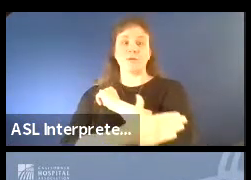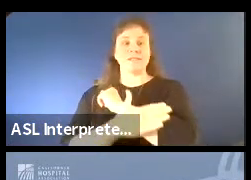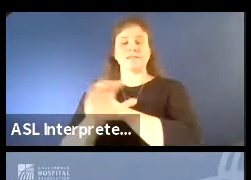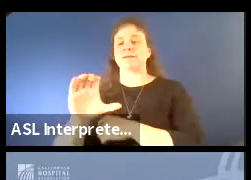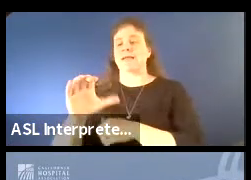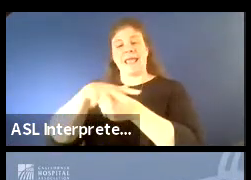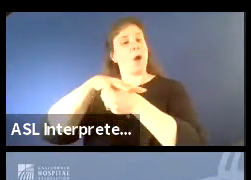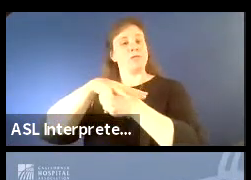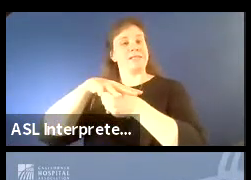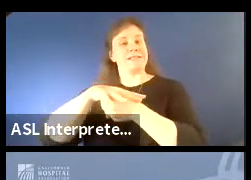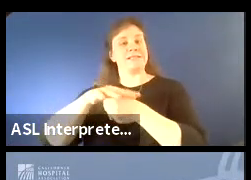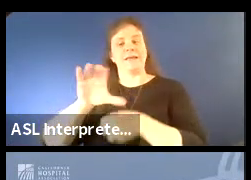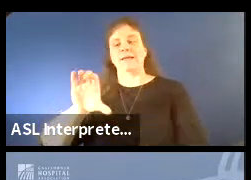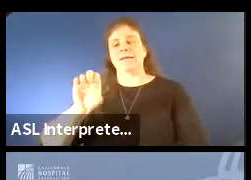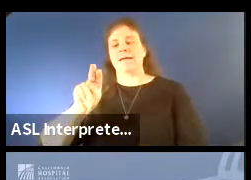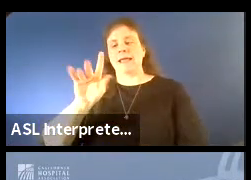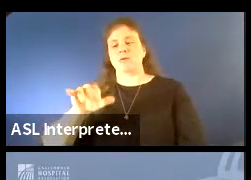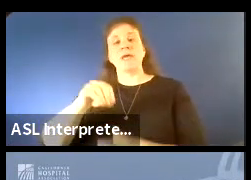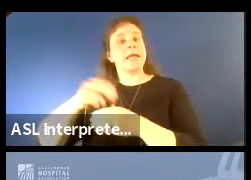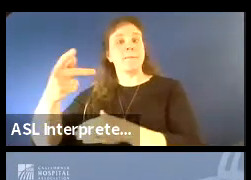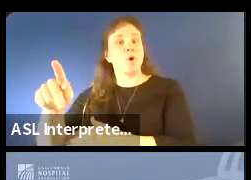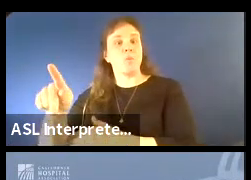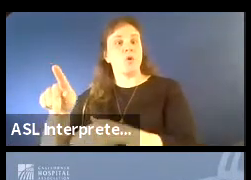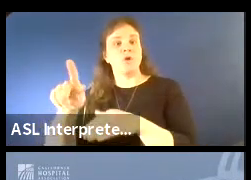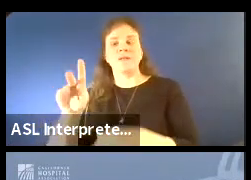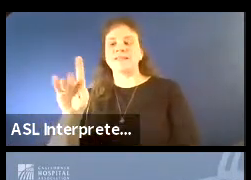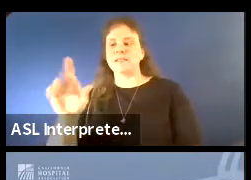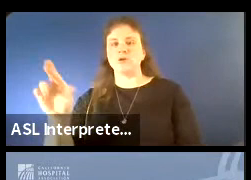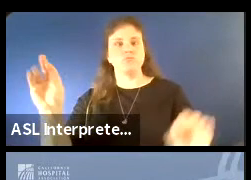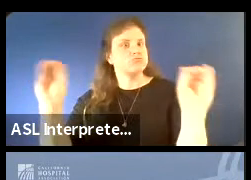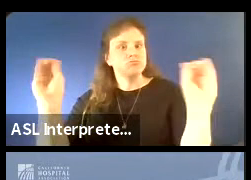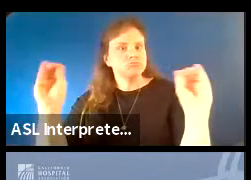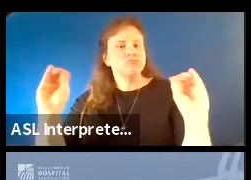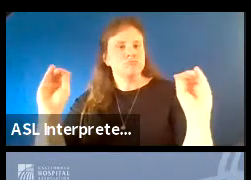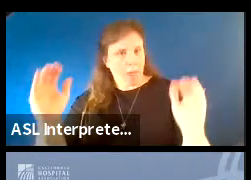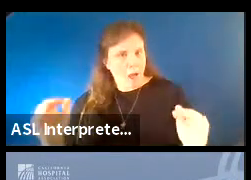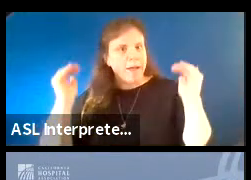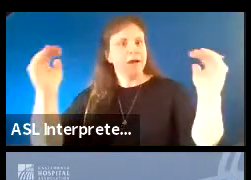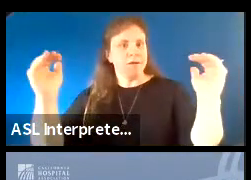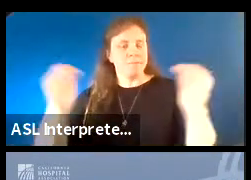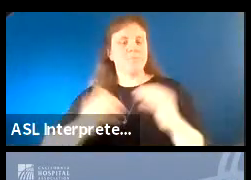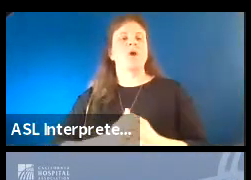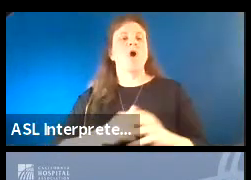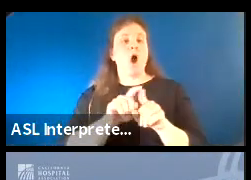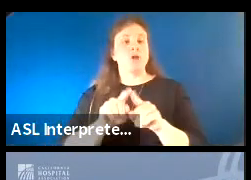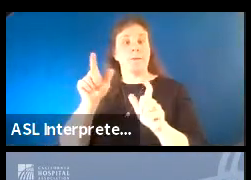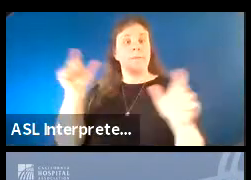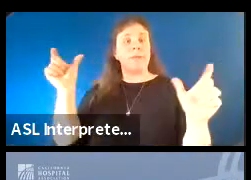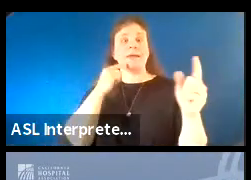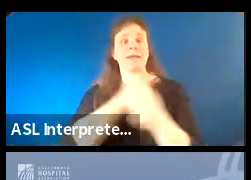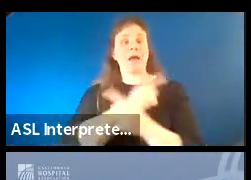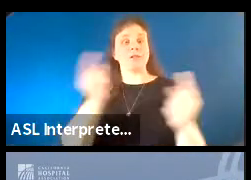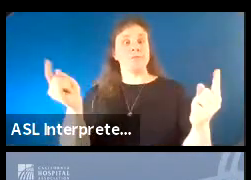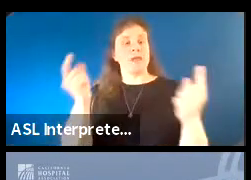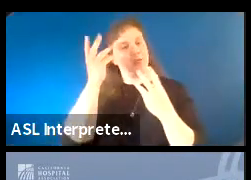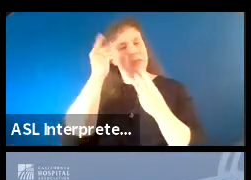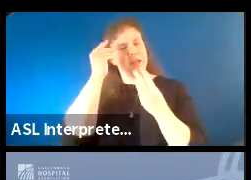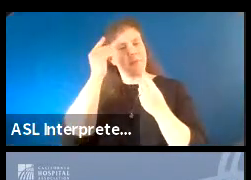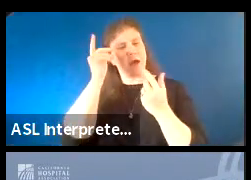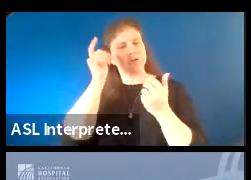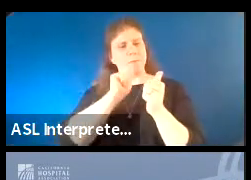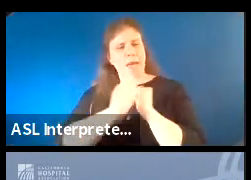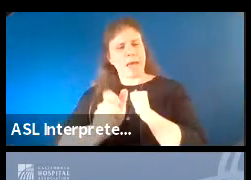Blueprint for a Safer Economy. And as you know, the other big announcement since we last met was moving forward and thinking about beyond our blueprint